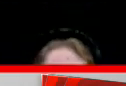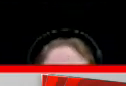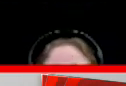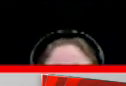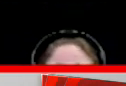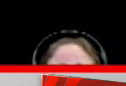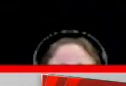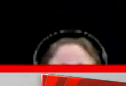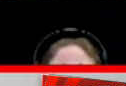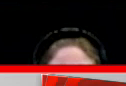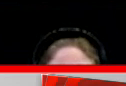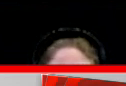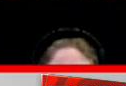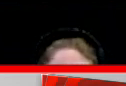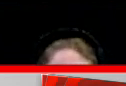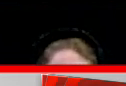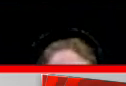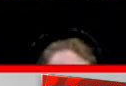spread